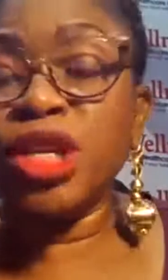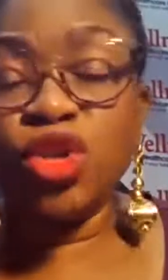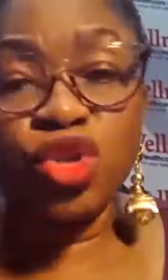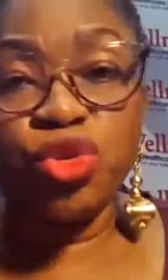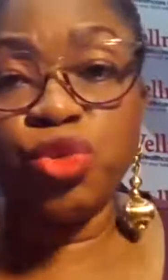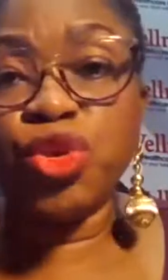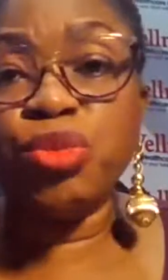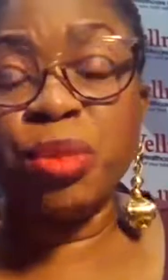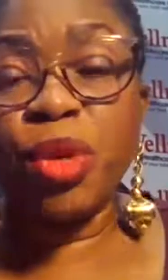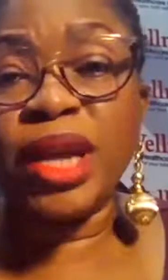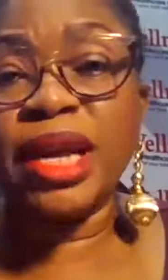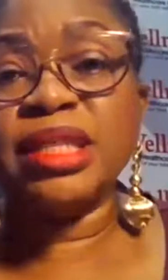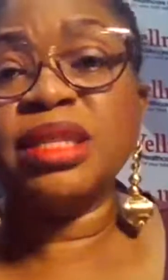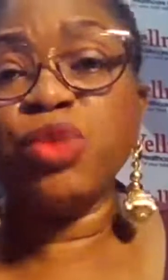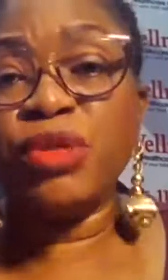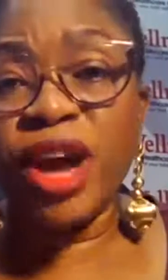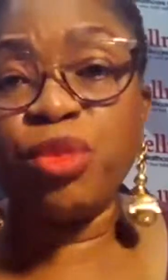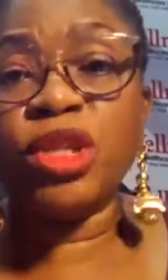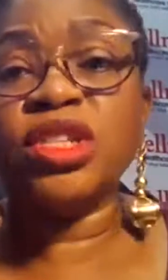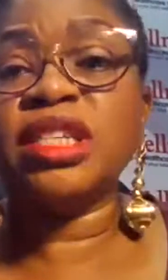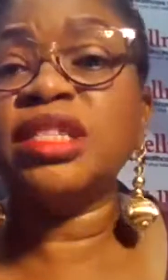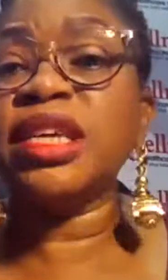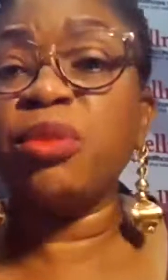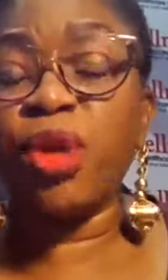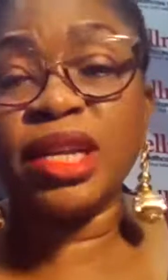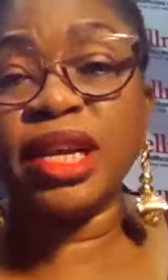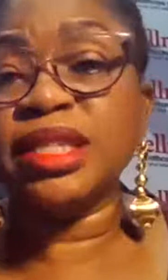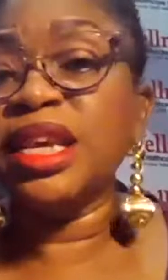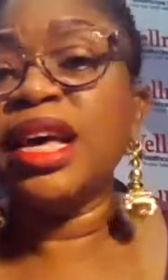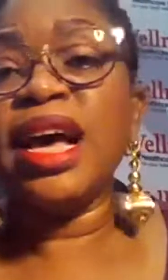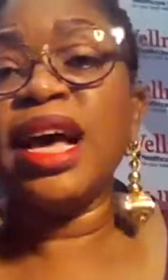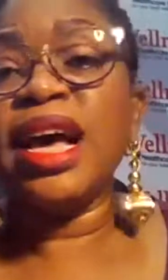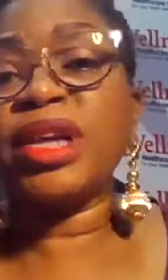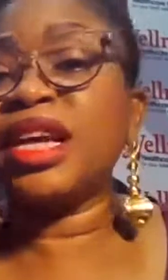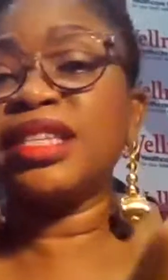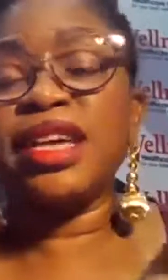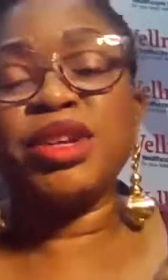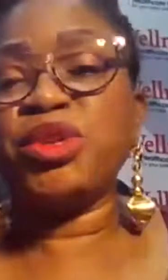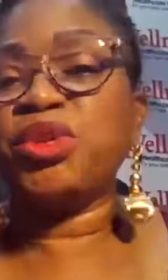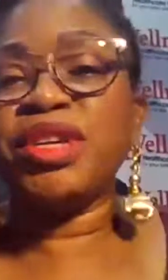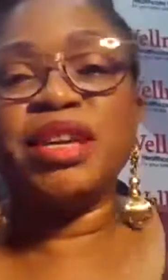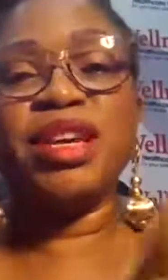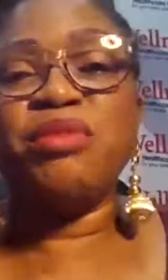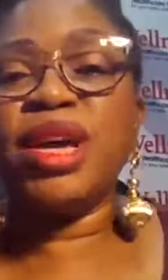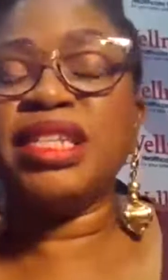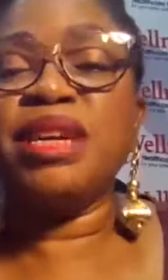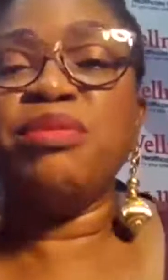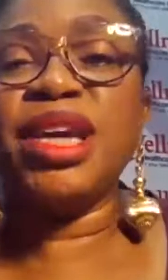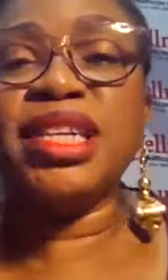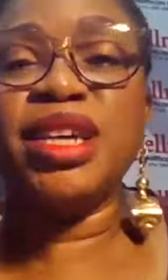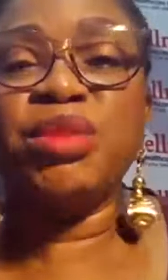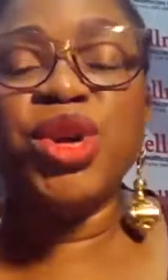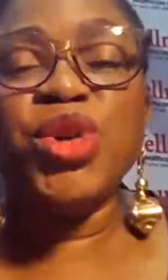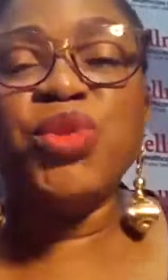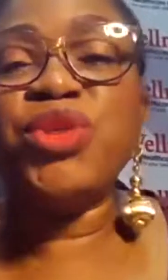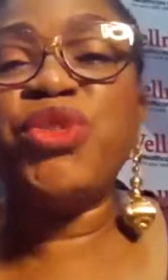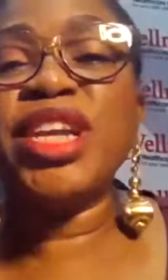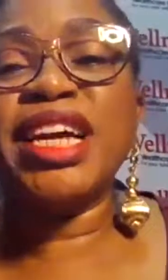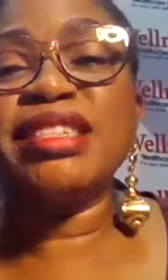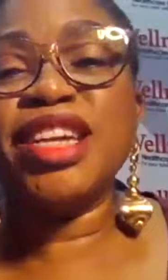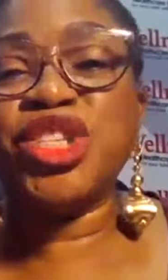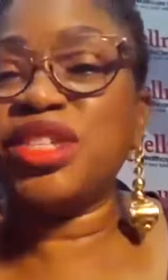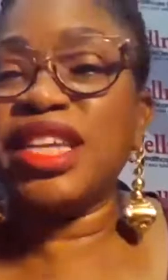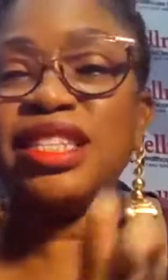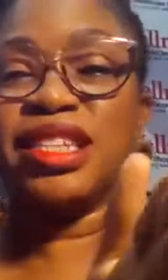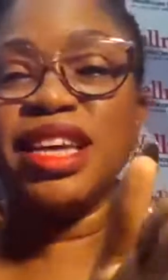does not mean you wouldn't be pregnant. With fibroids, you can still get pregnant. And the pregnant, he made one